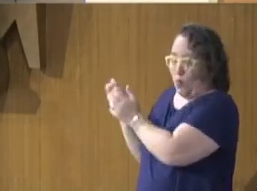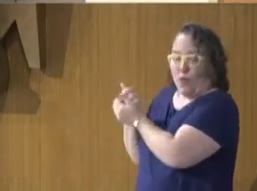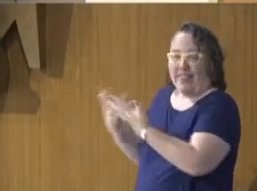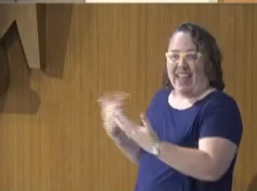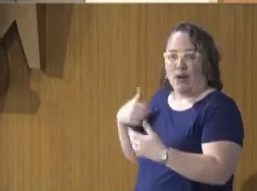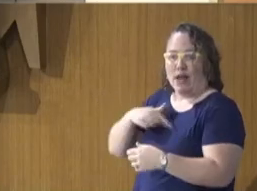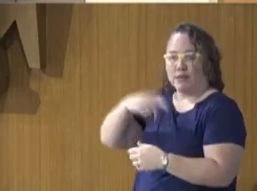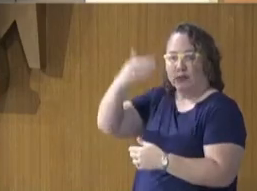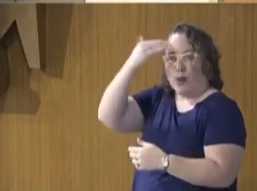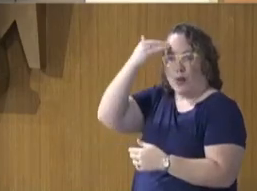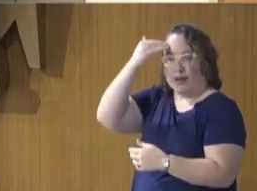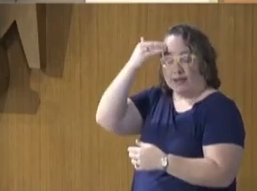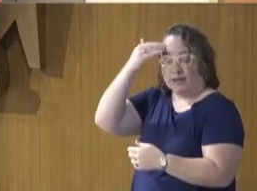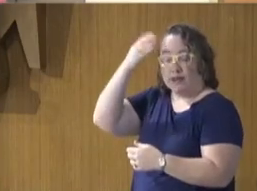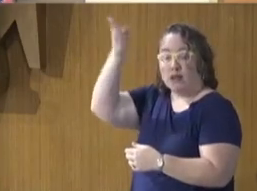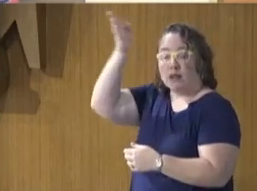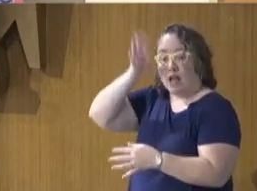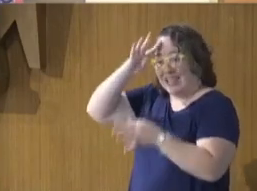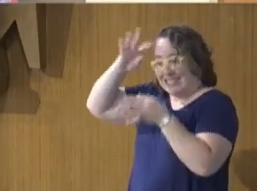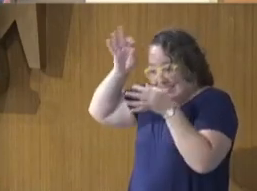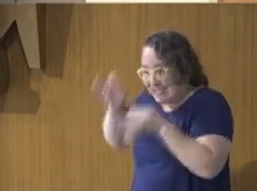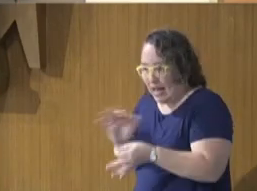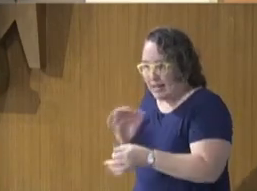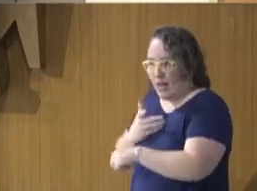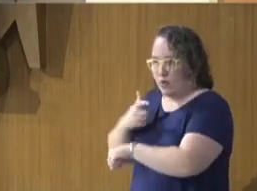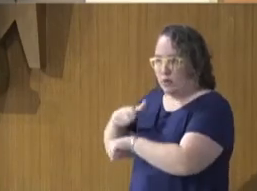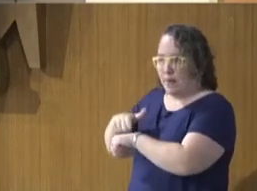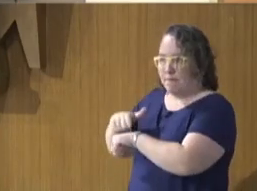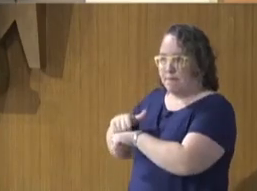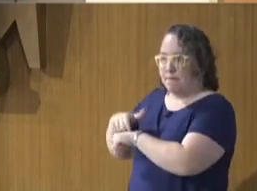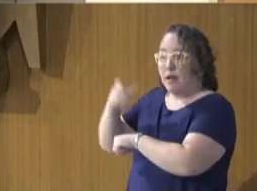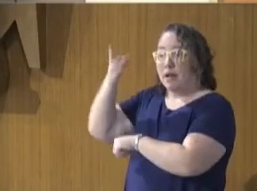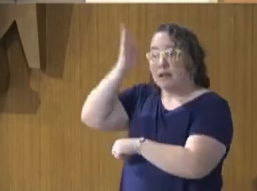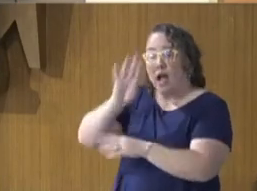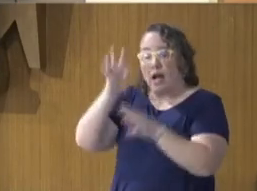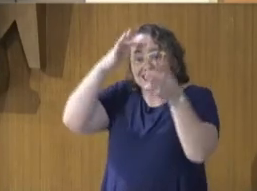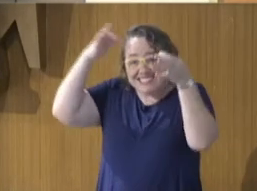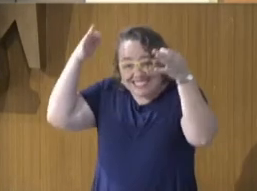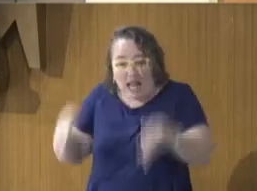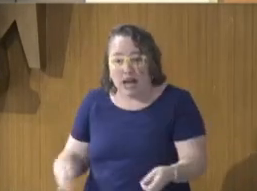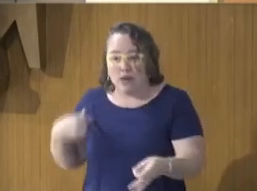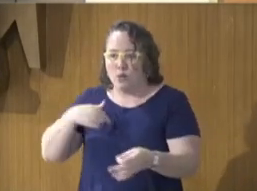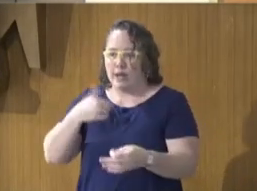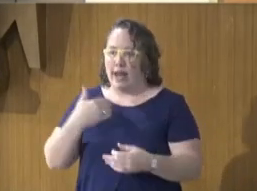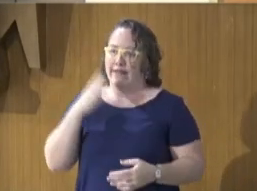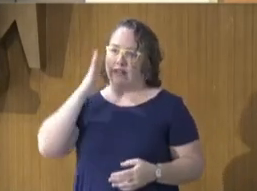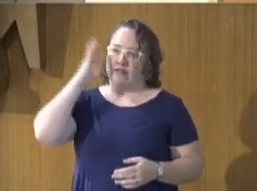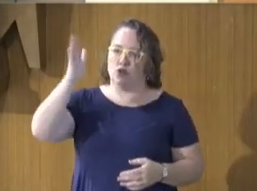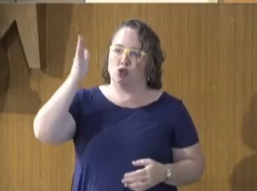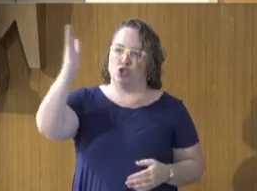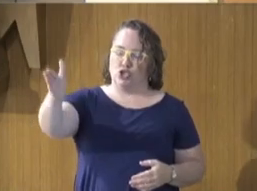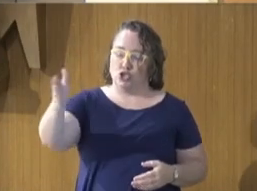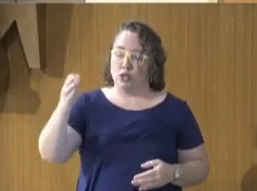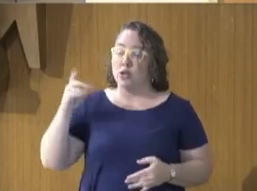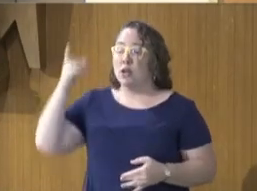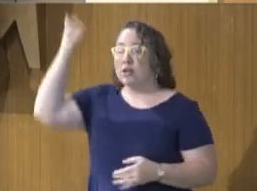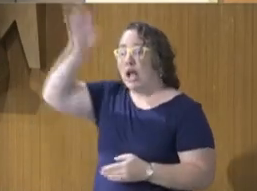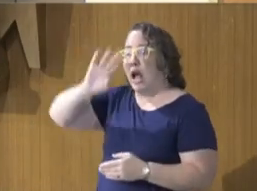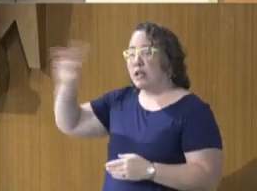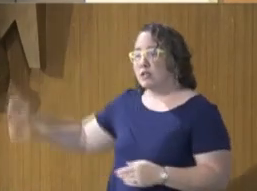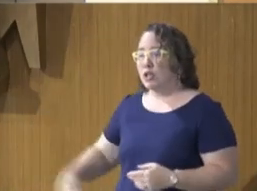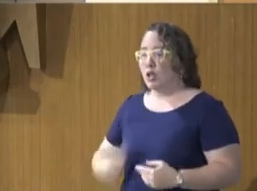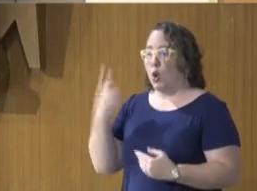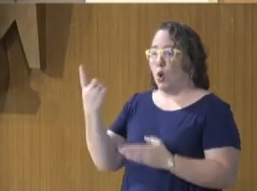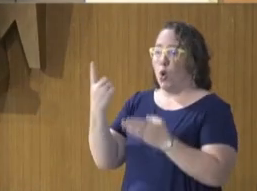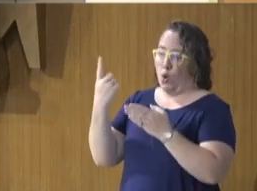decided it is time. God has decided that we have a future ahead of us. And she's the only one who can